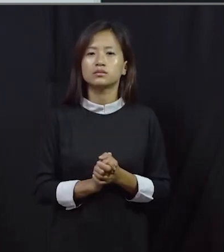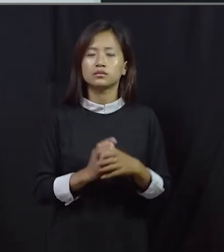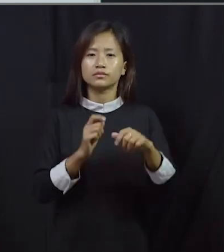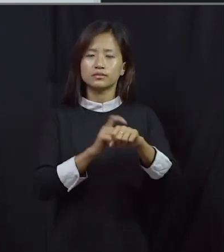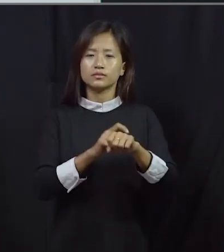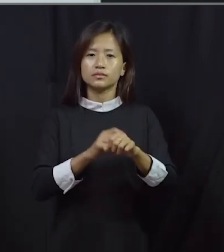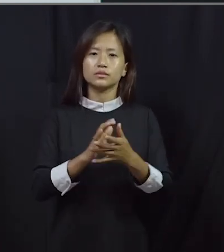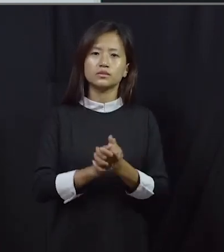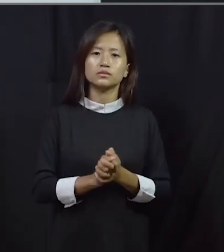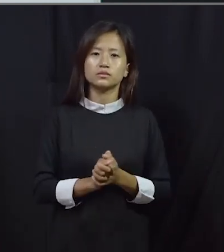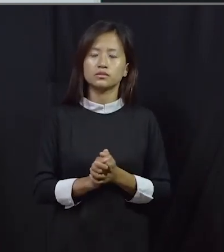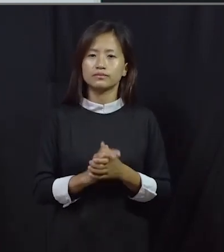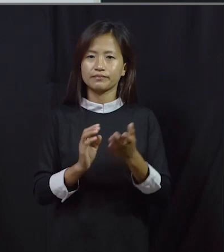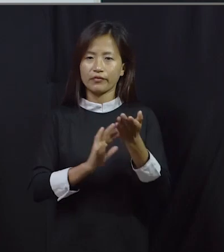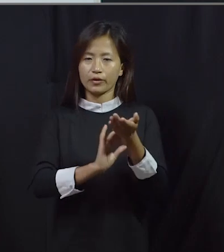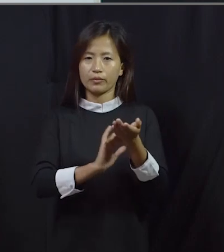time,